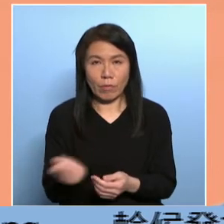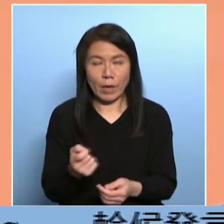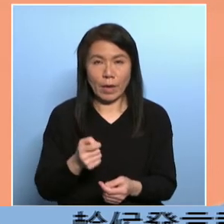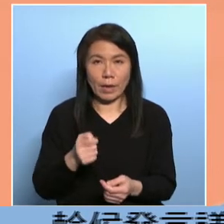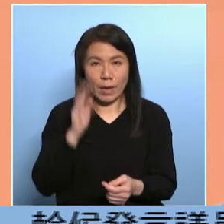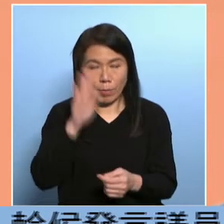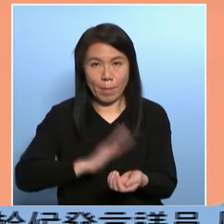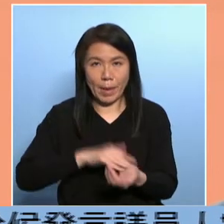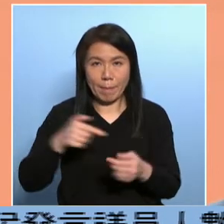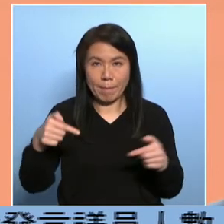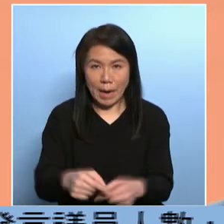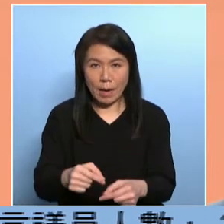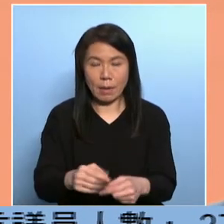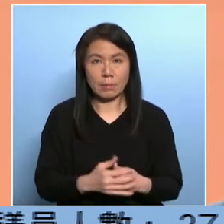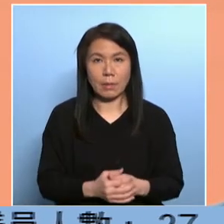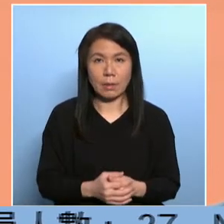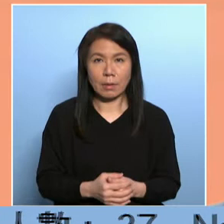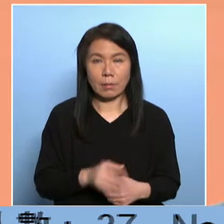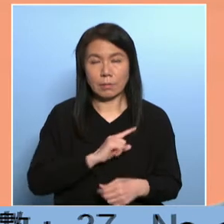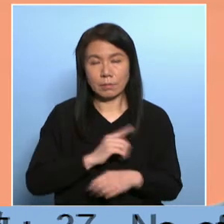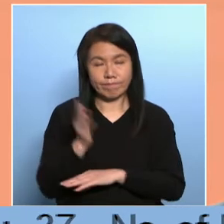fight the pandemic. We will all